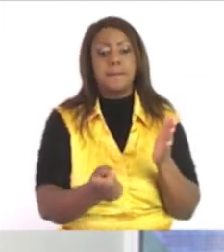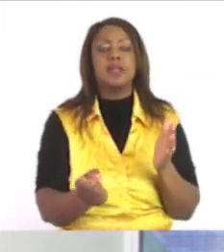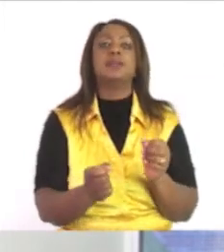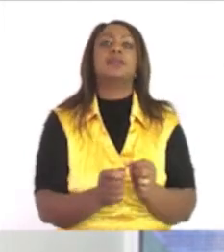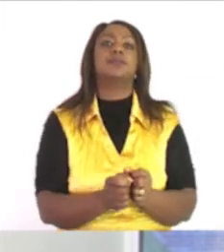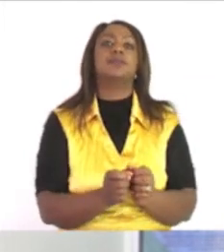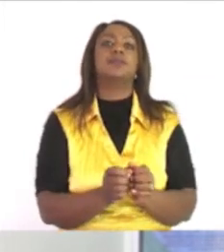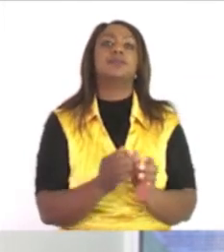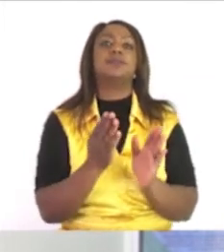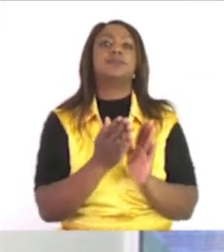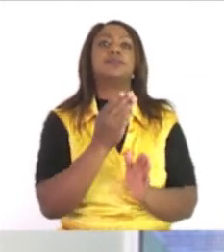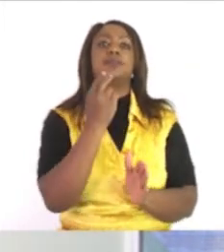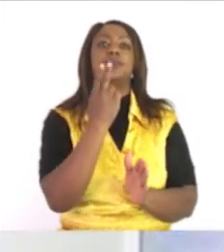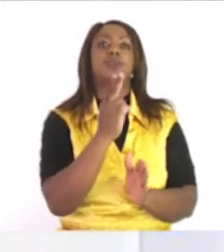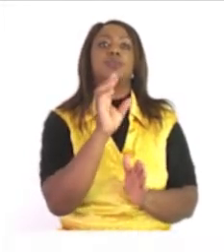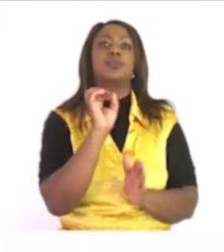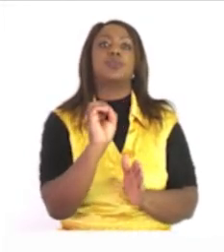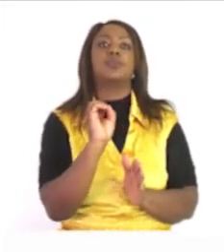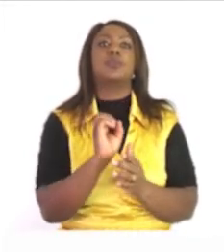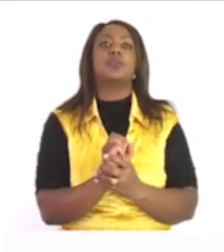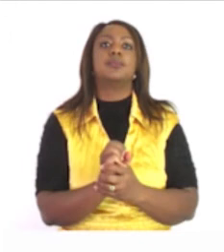open your booklet on page 20.